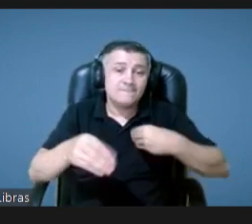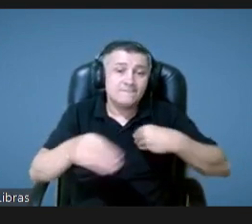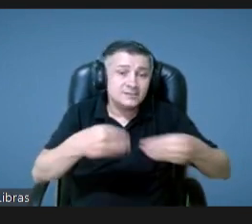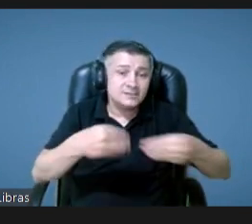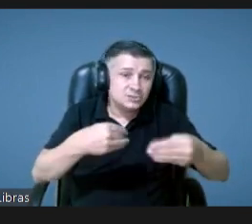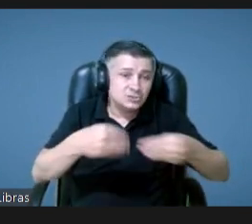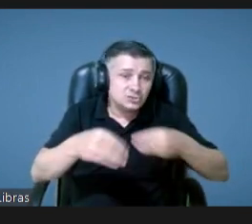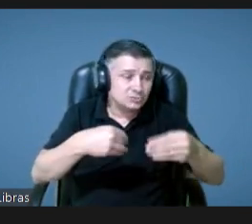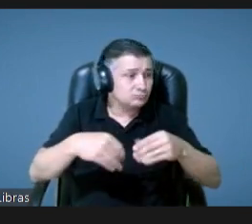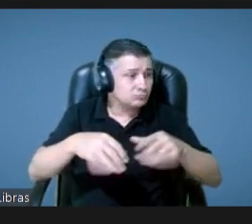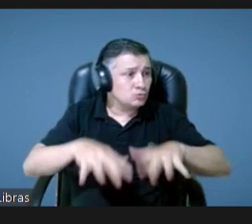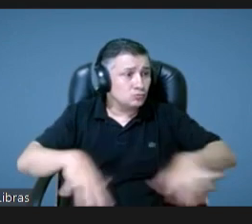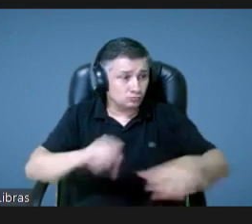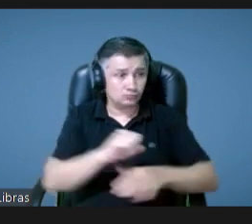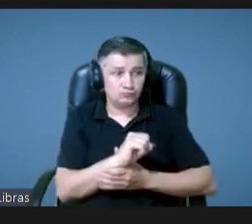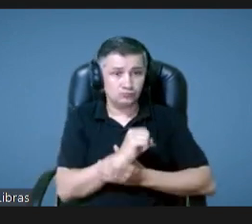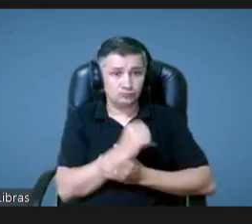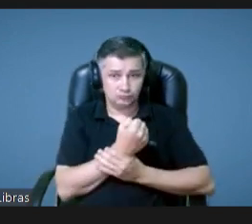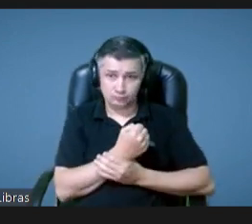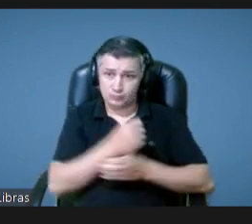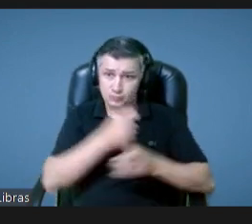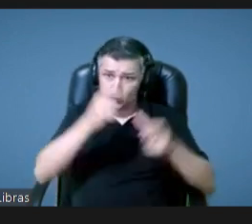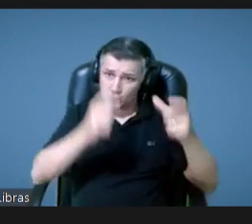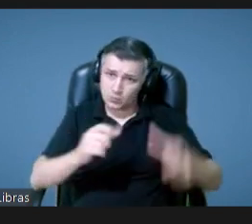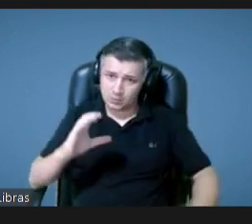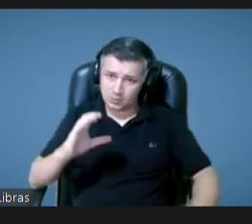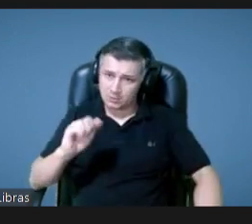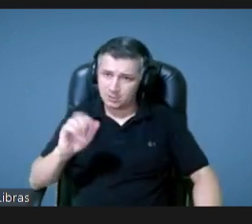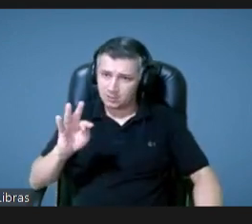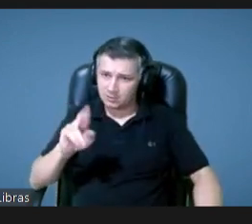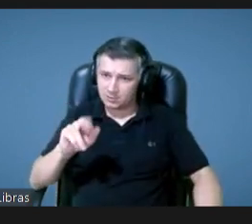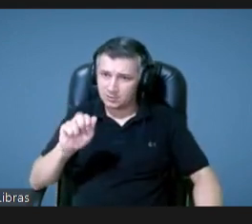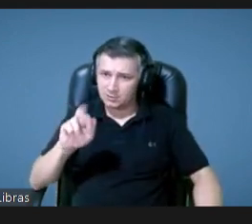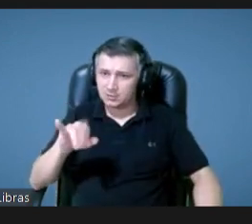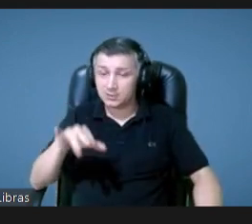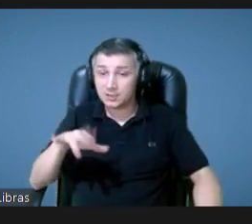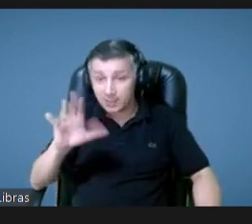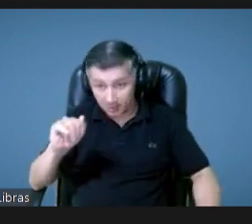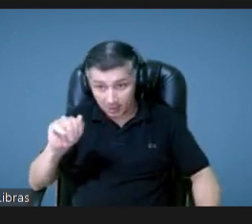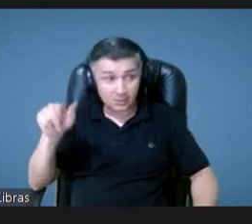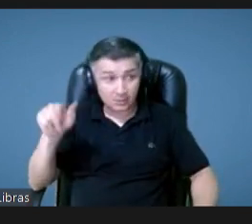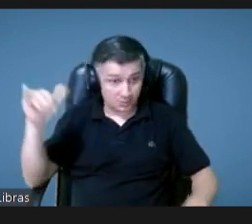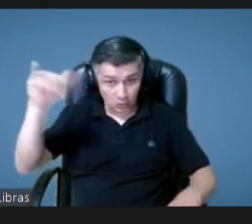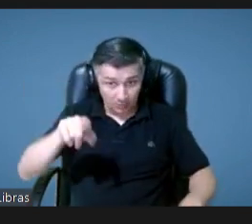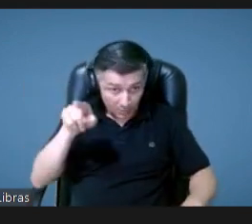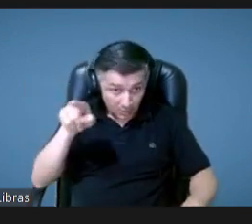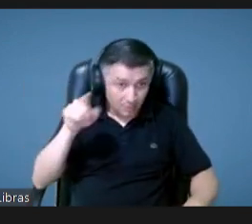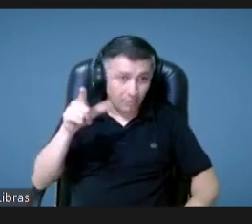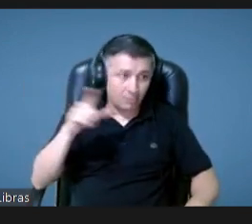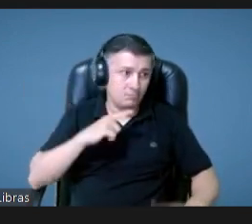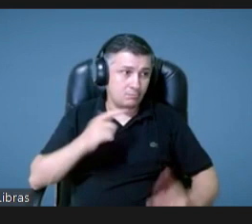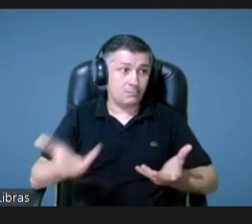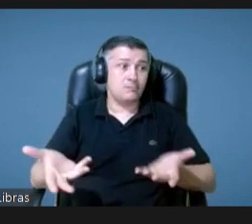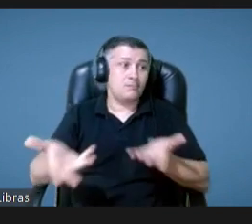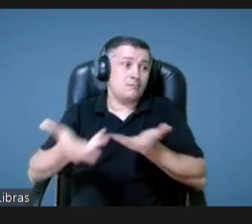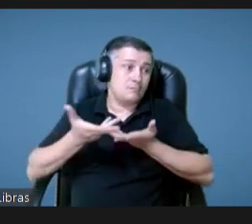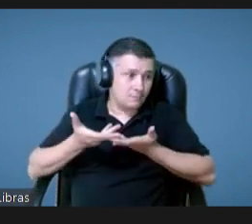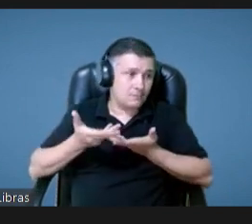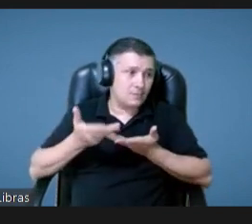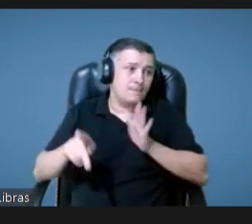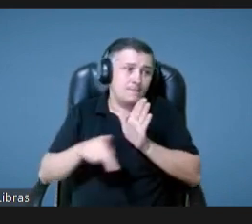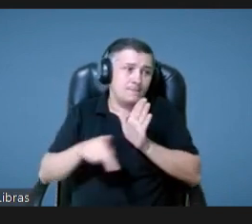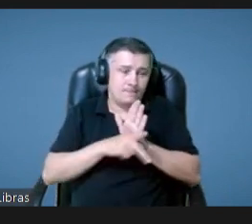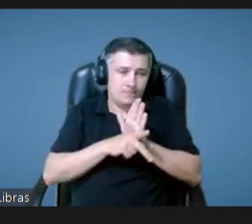and the flexibility in a safe environment that we offer have been attracting